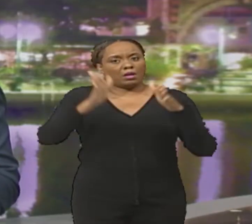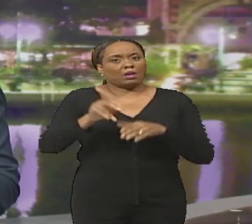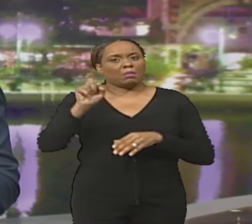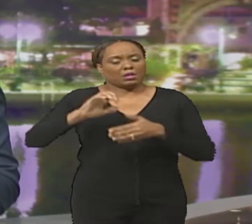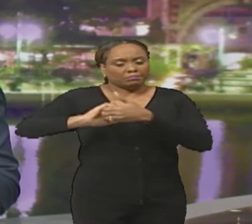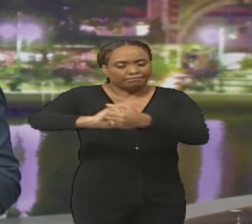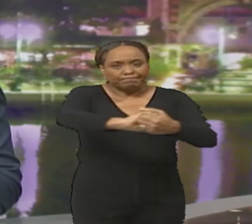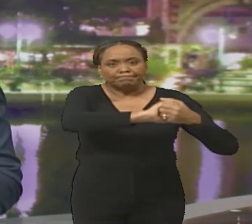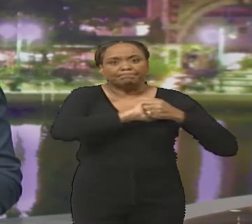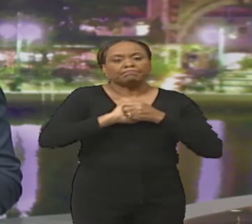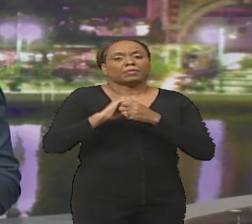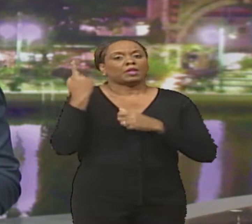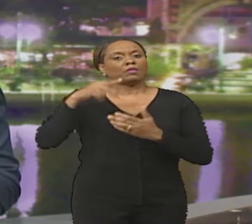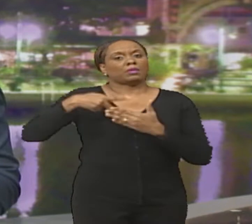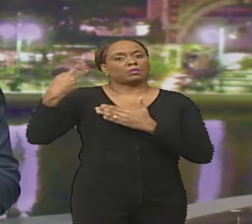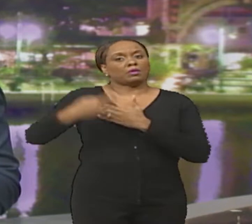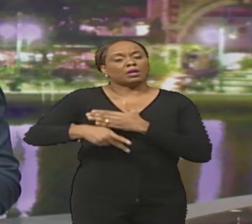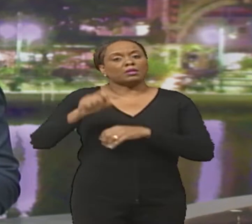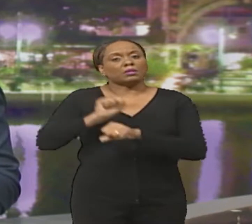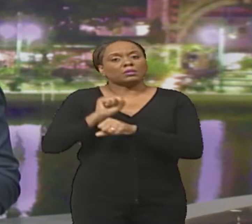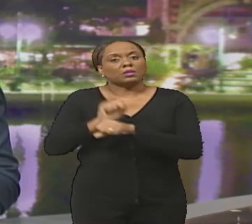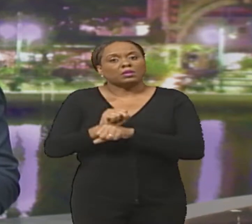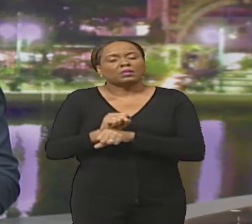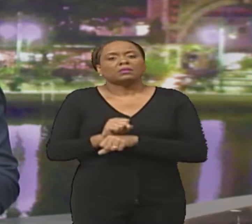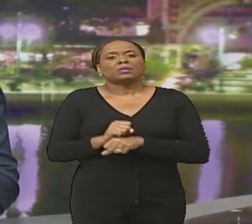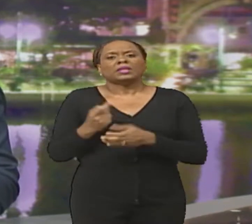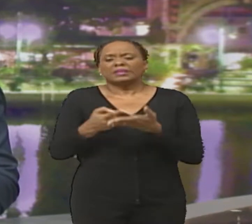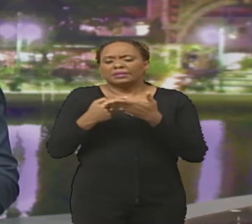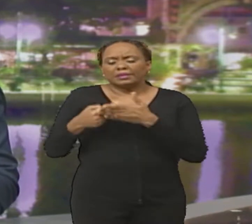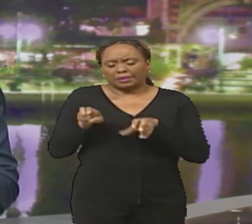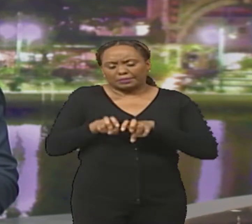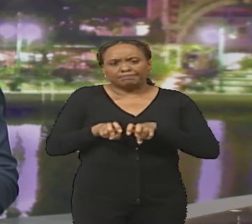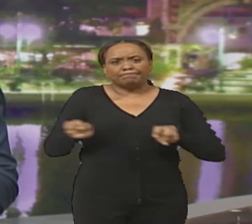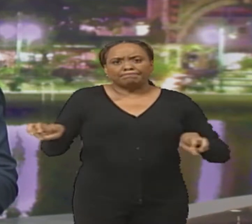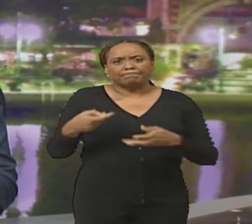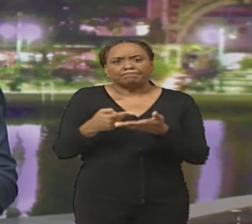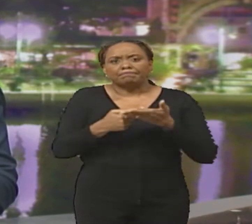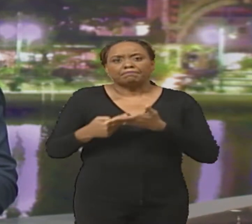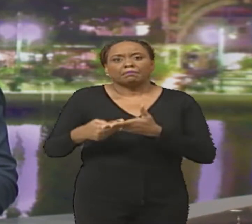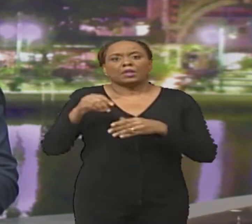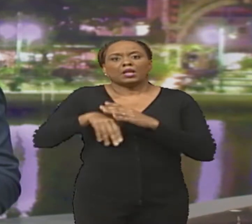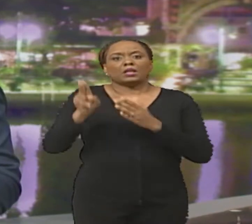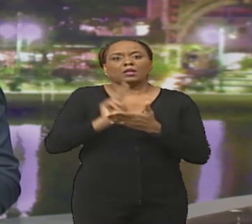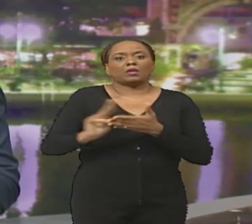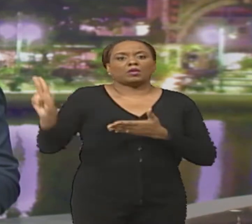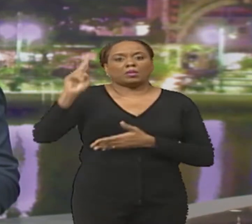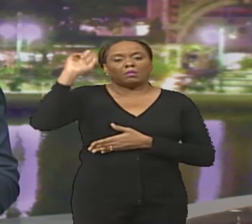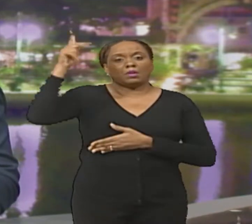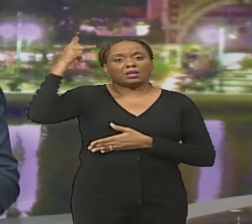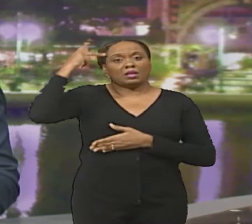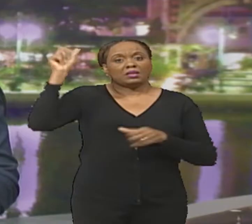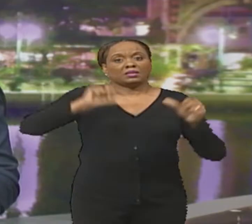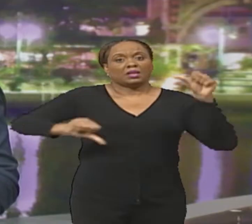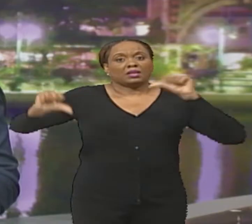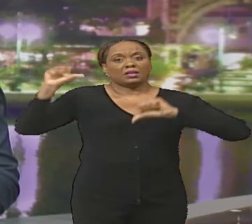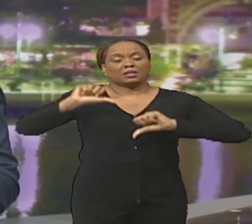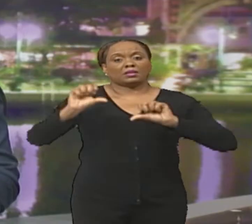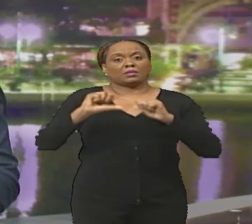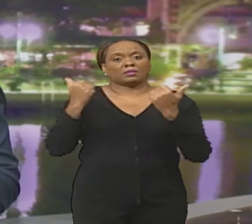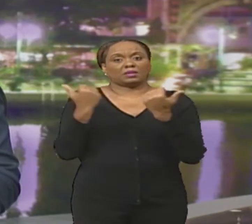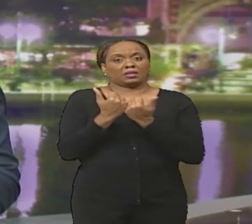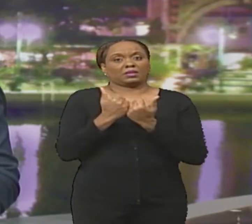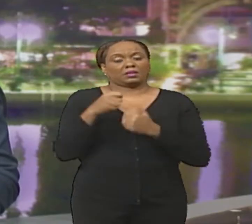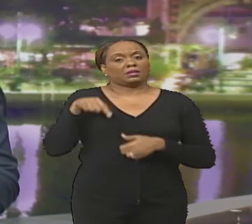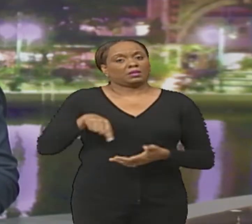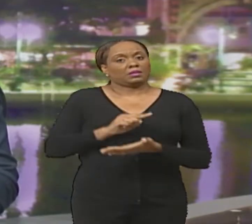make the program work. He was speaking during a panel discussion organized by the UWI Phil Campus Political Science Association this